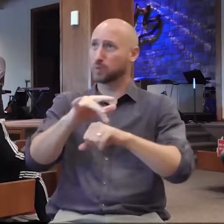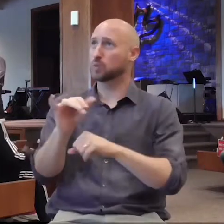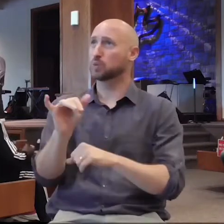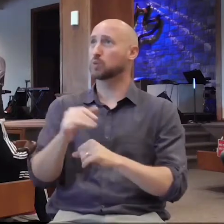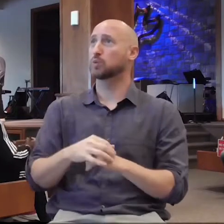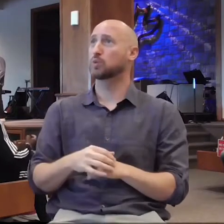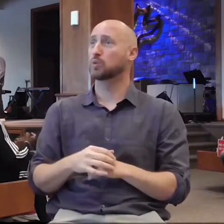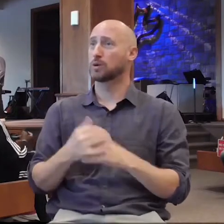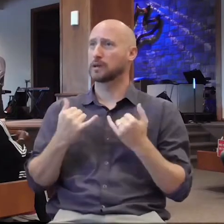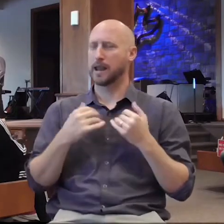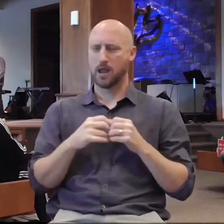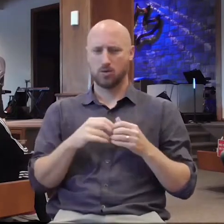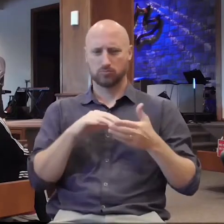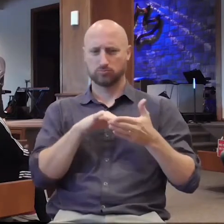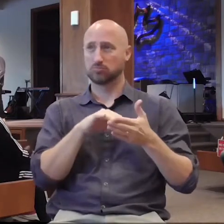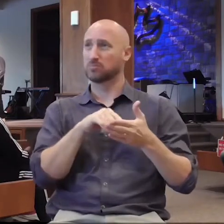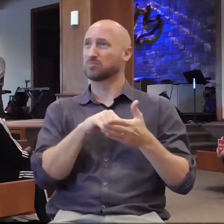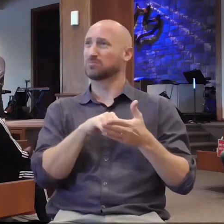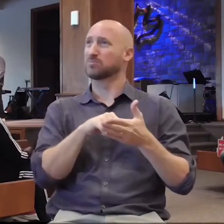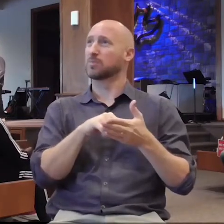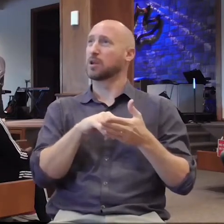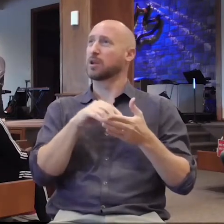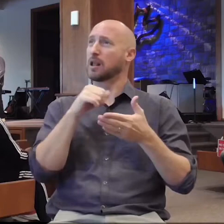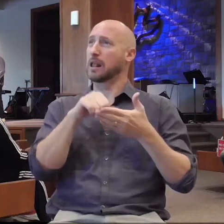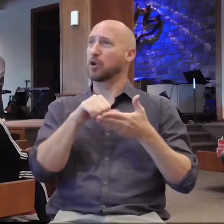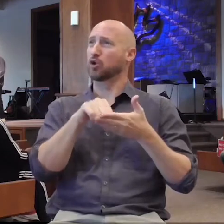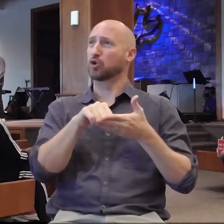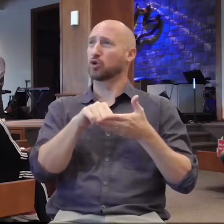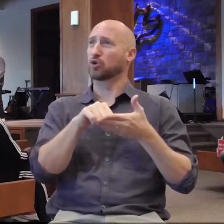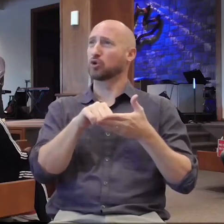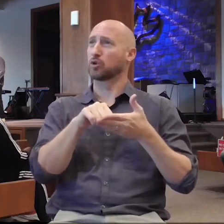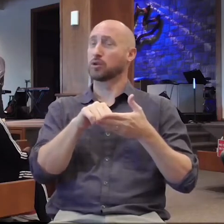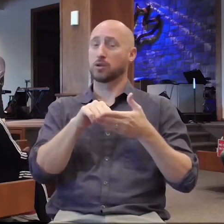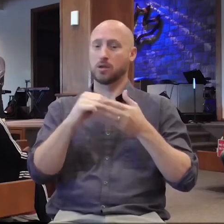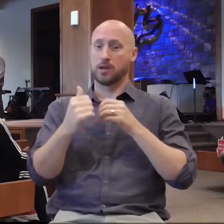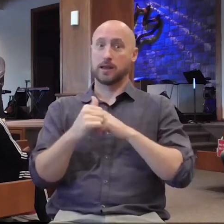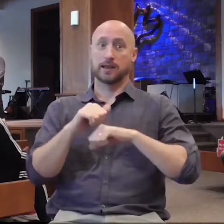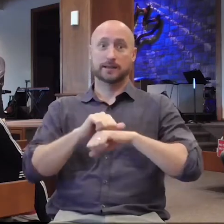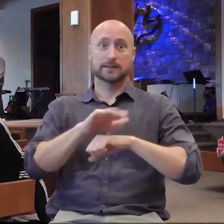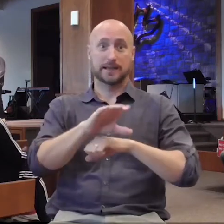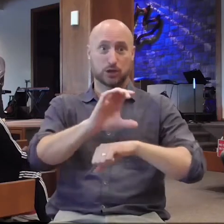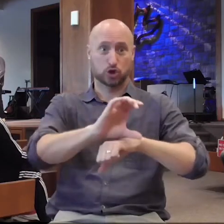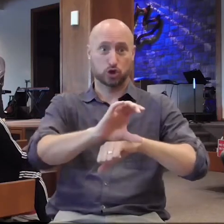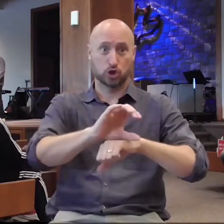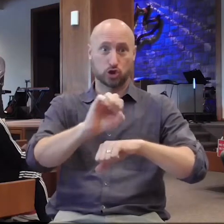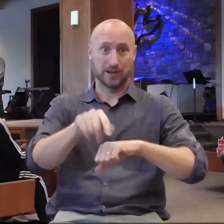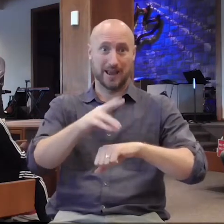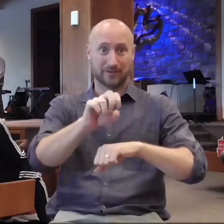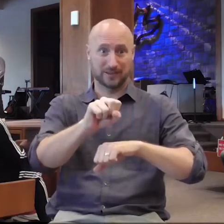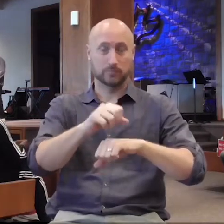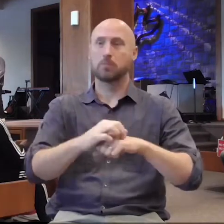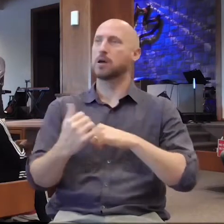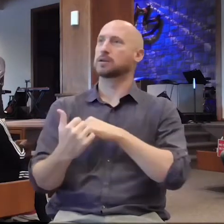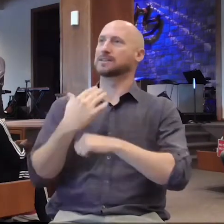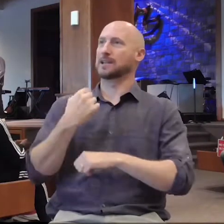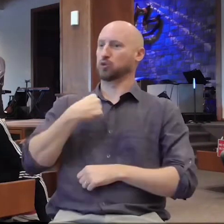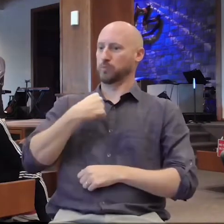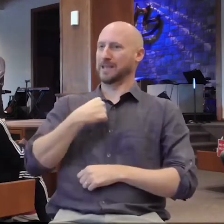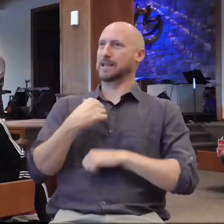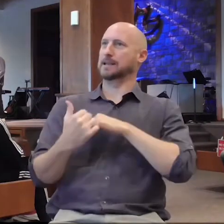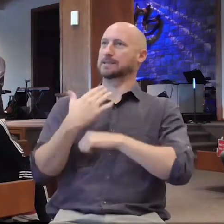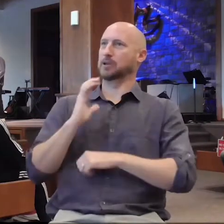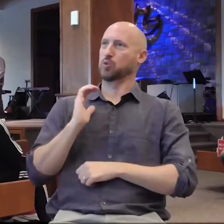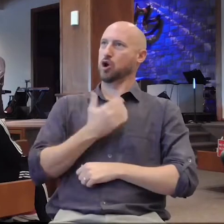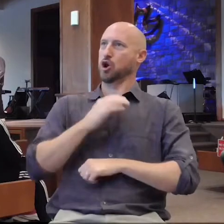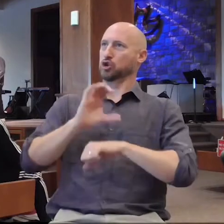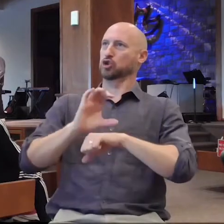this letter to our church, to me, Lord,